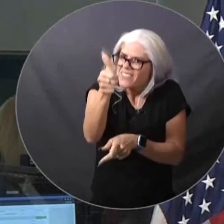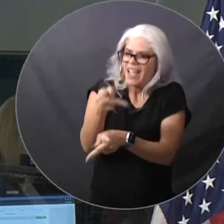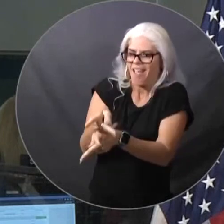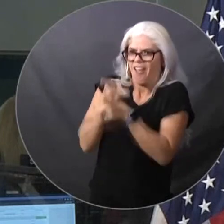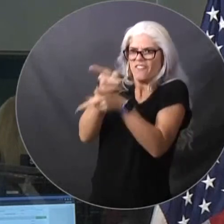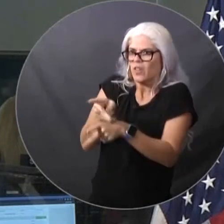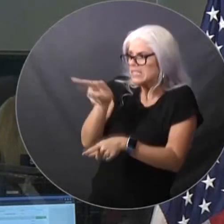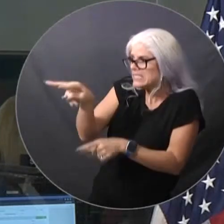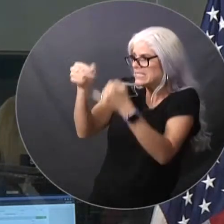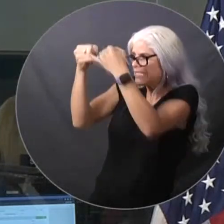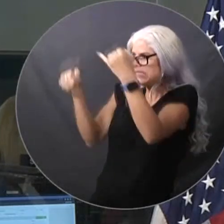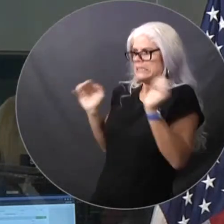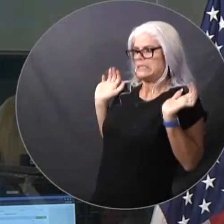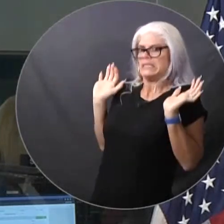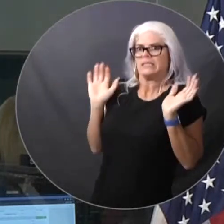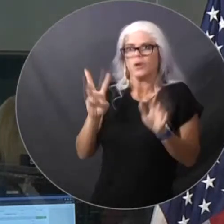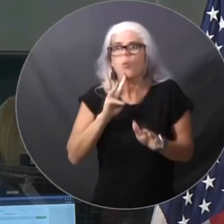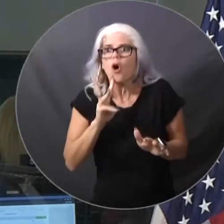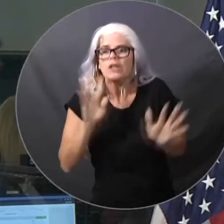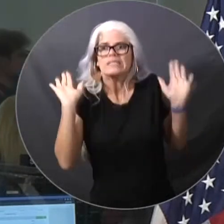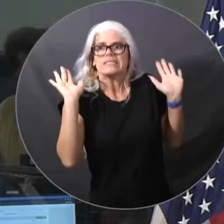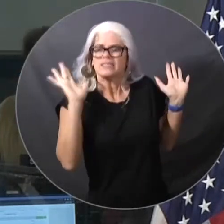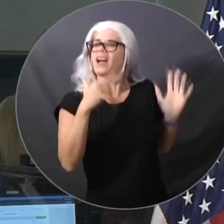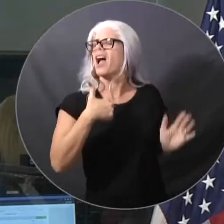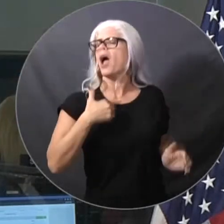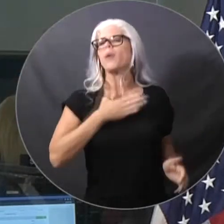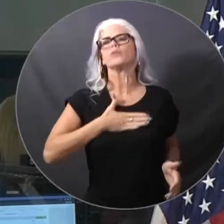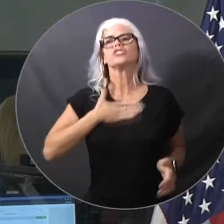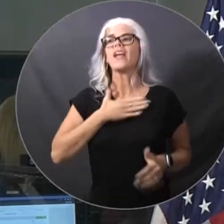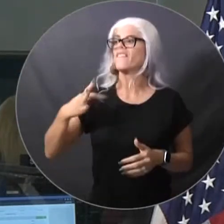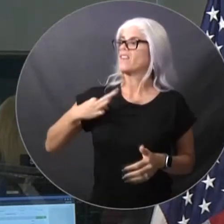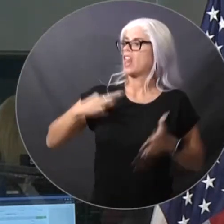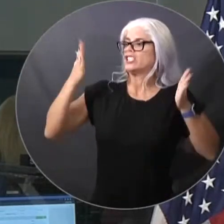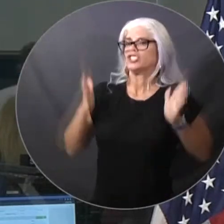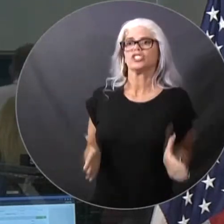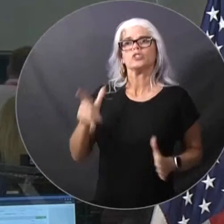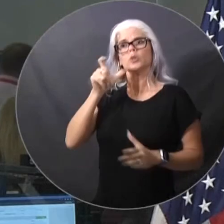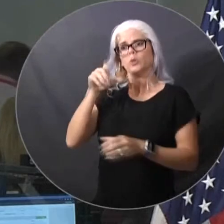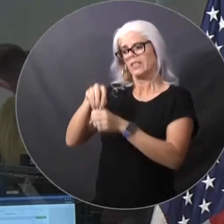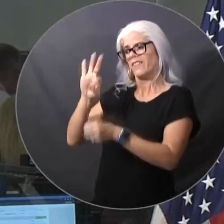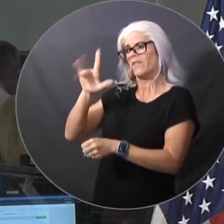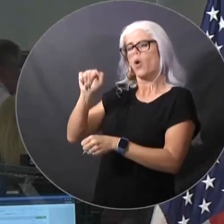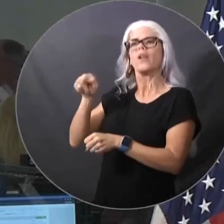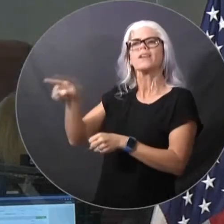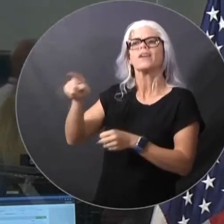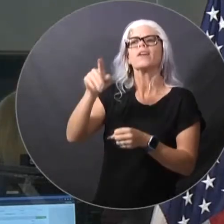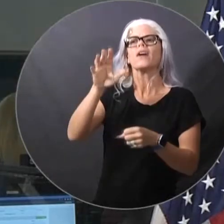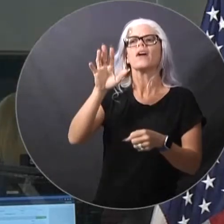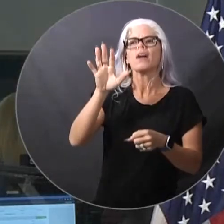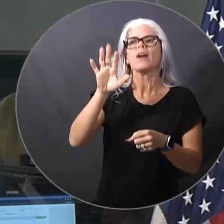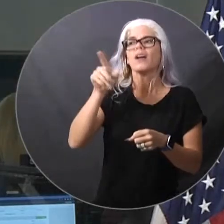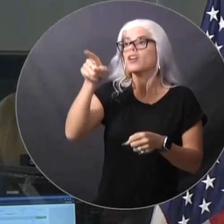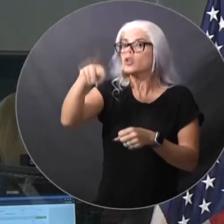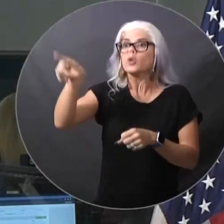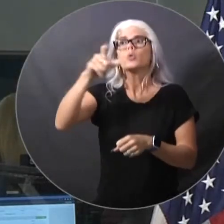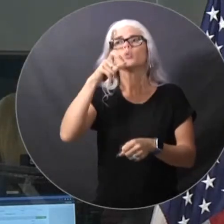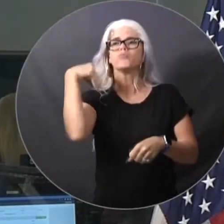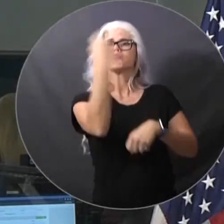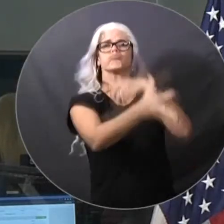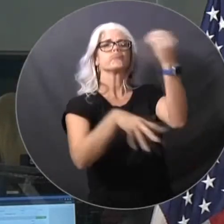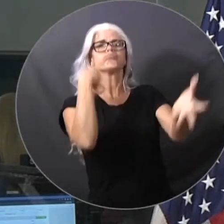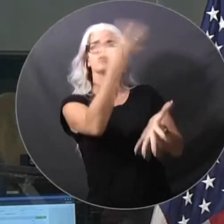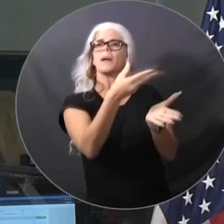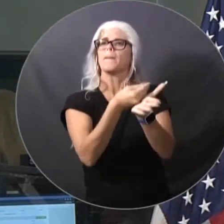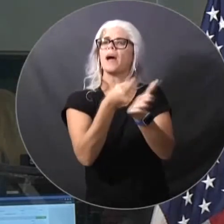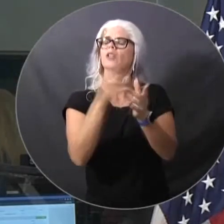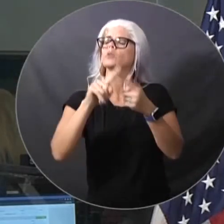I'm happy that Volunteer Florida has now activated the Florida Disaster Fund. Sometimes people say, hey, we want to help. What can we do?